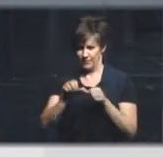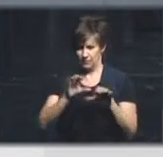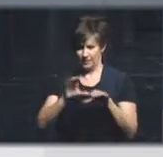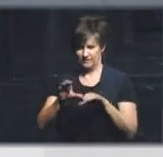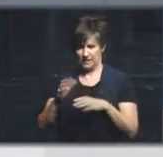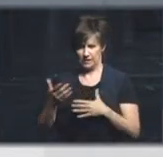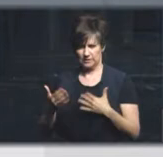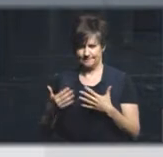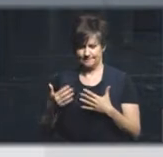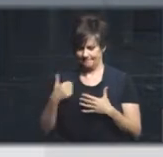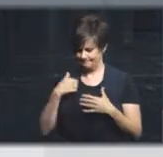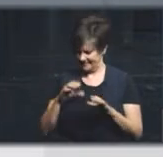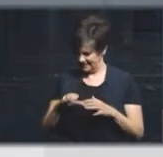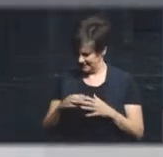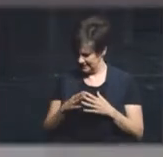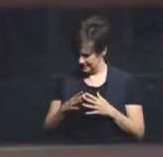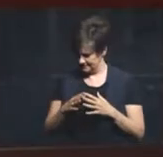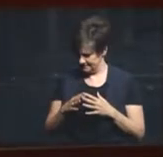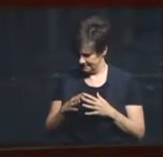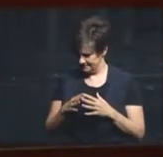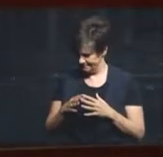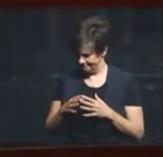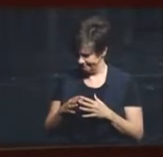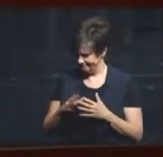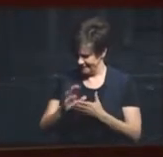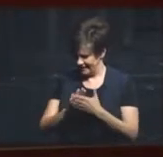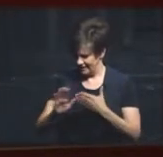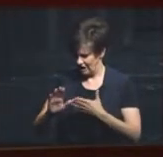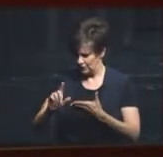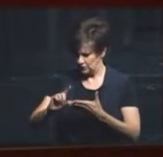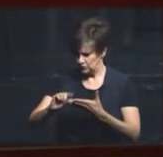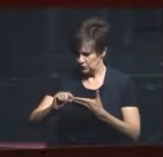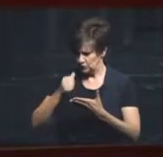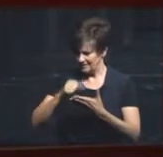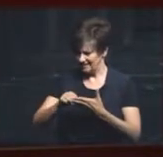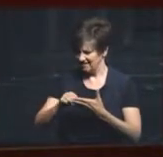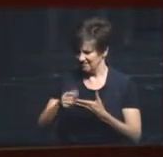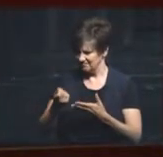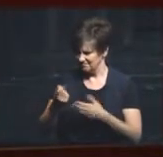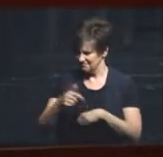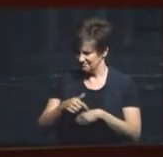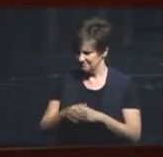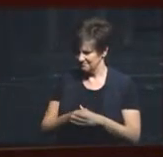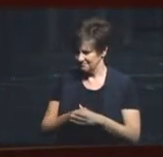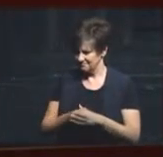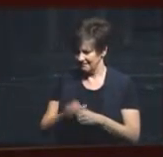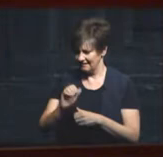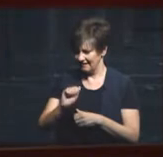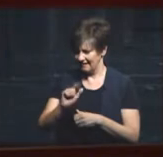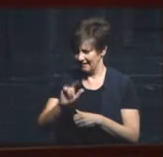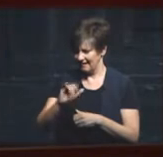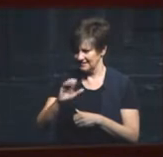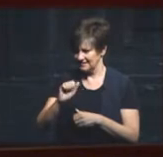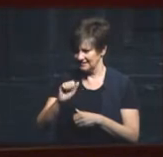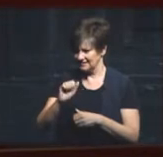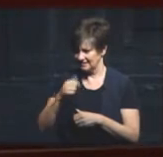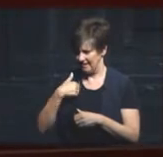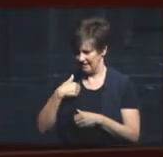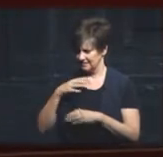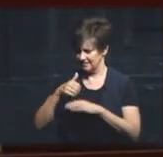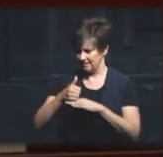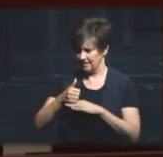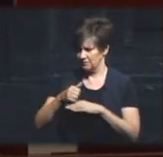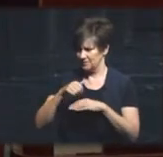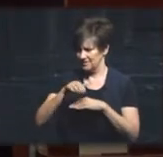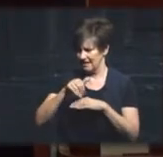things. I did a college newsletter for a while that Allison and I put together and sent out every